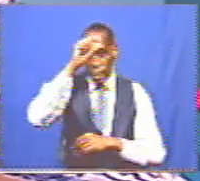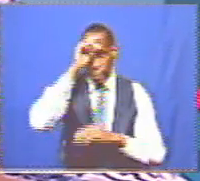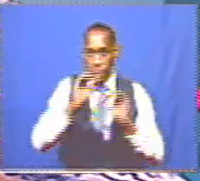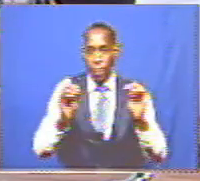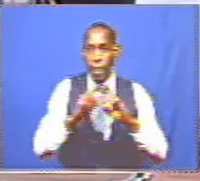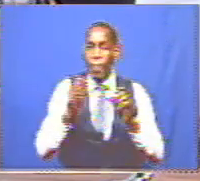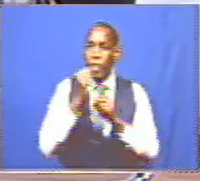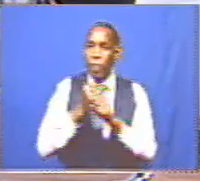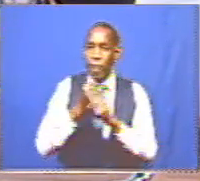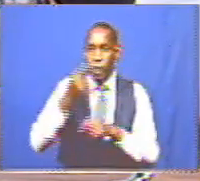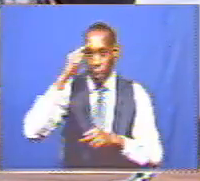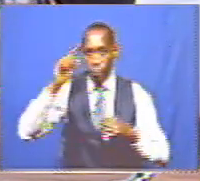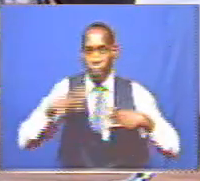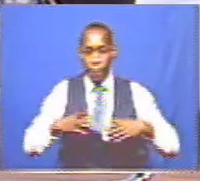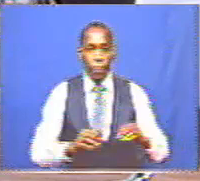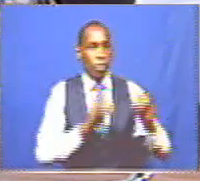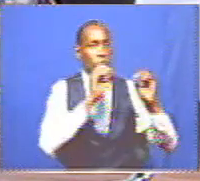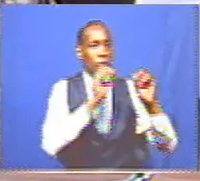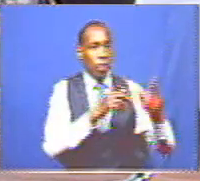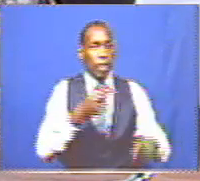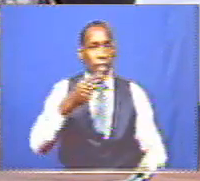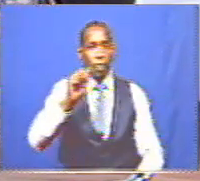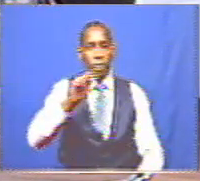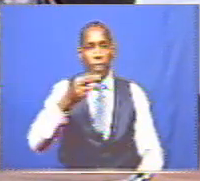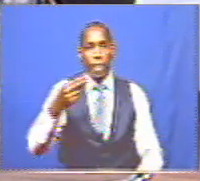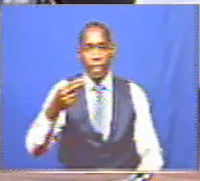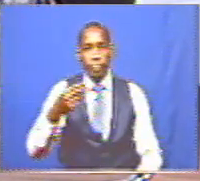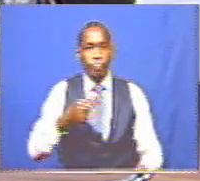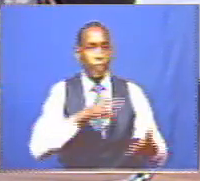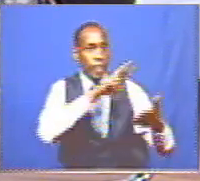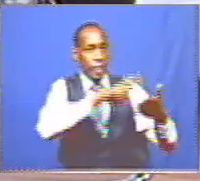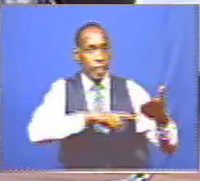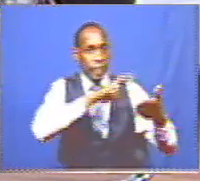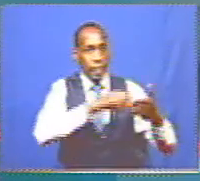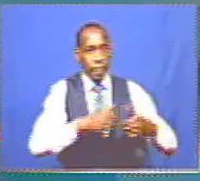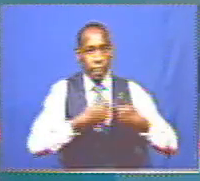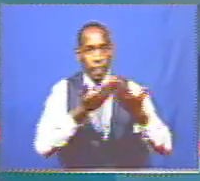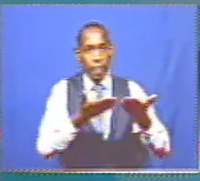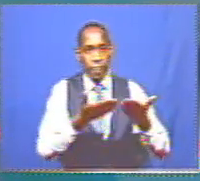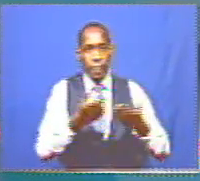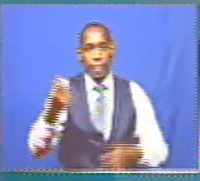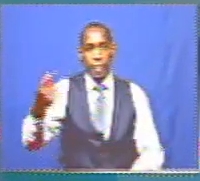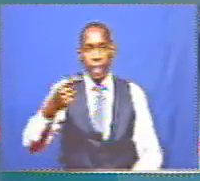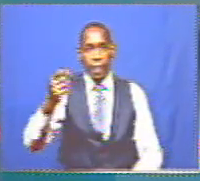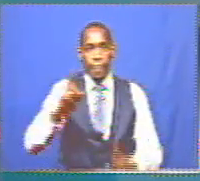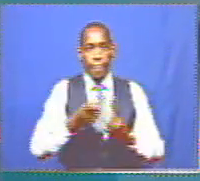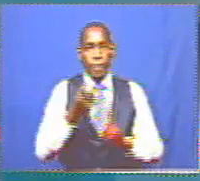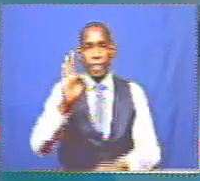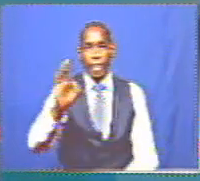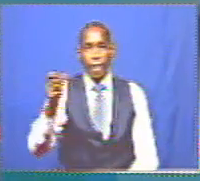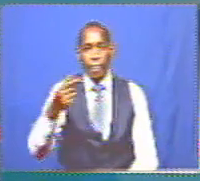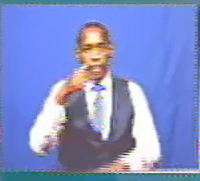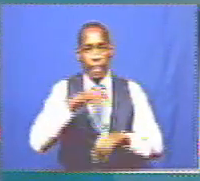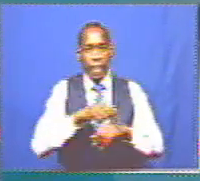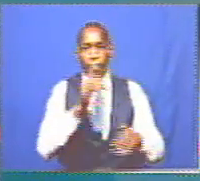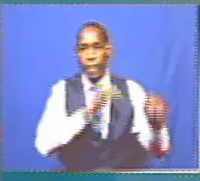right, Anna Nyokabi, and there are some, I was reading somewhere that you gave out your salary for the first 3 months when you